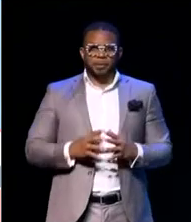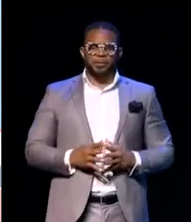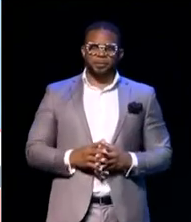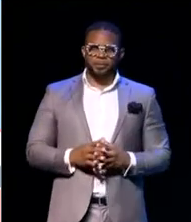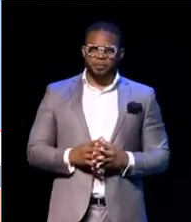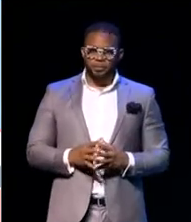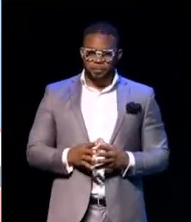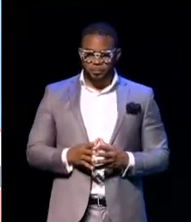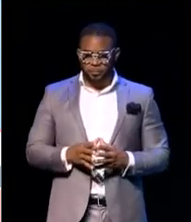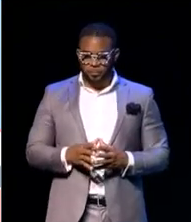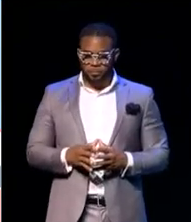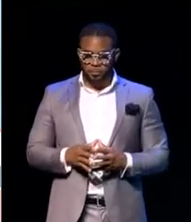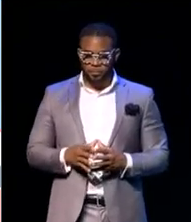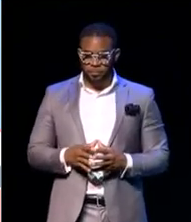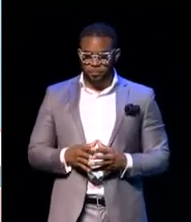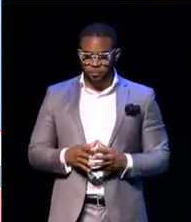today.